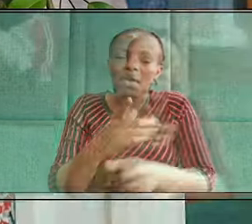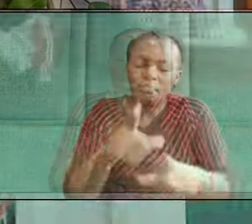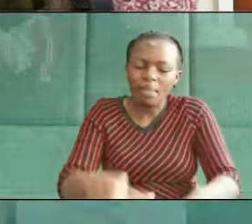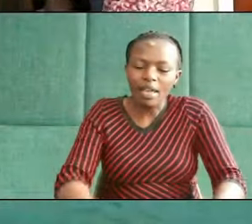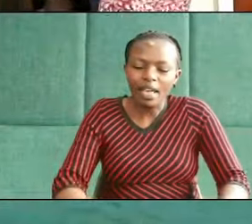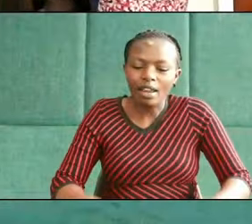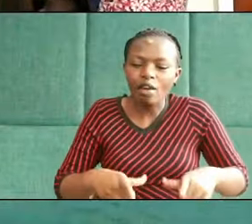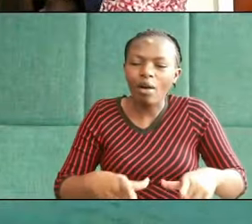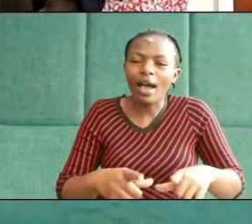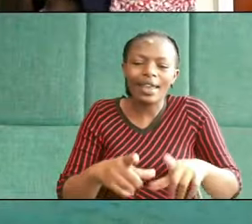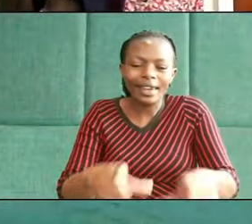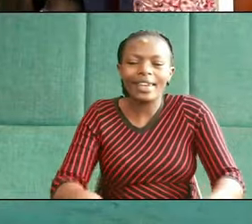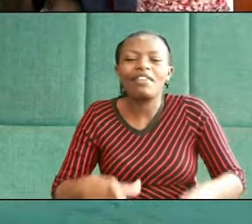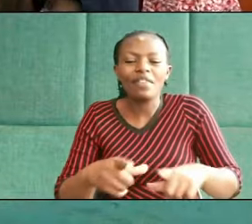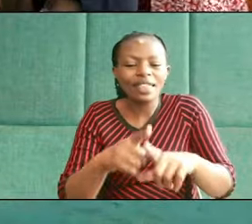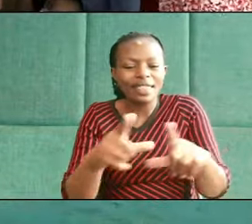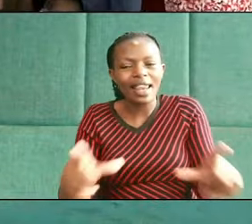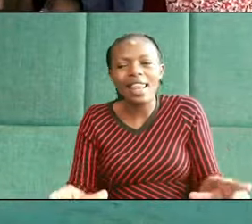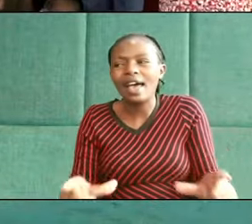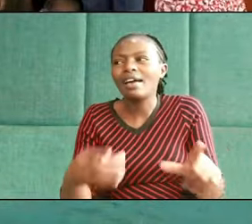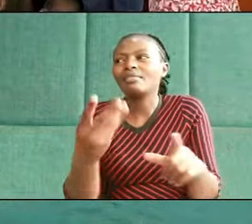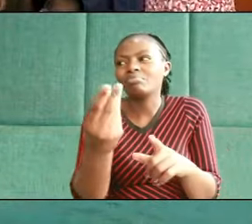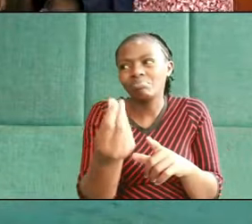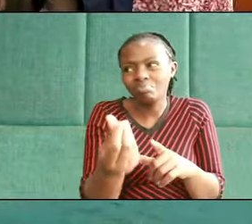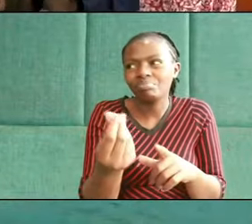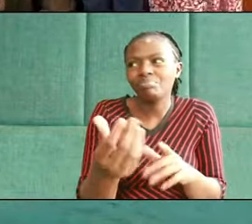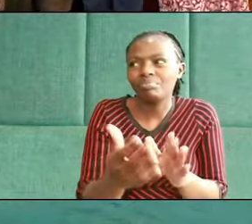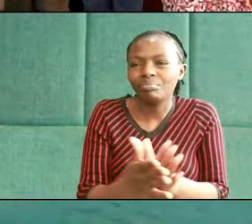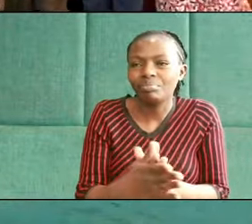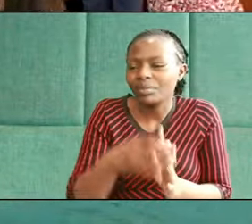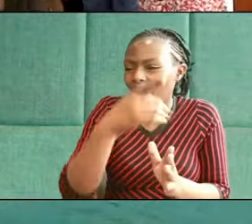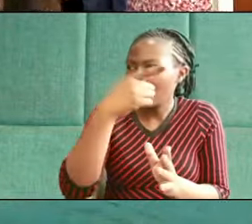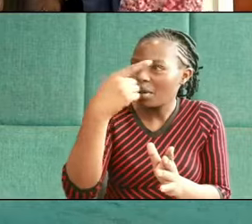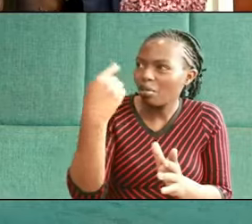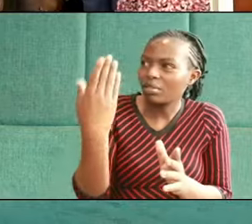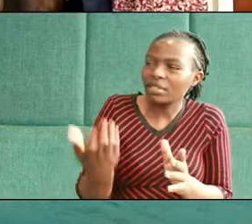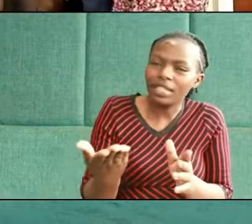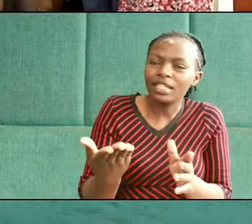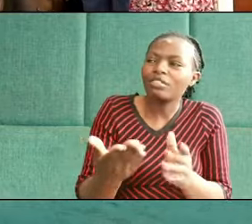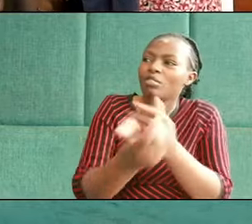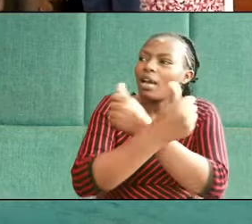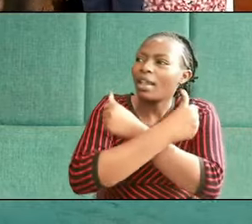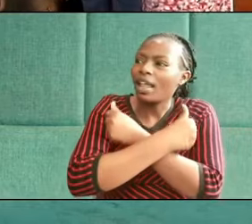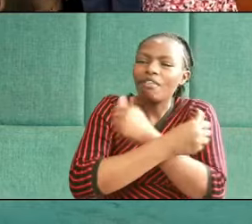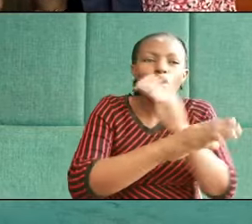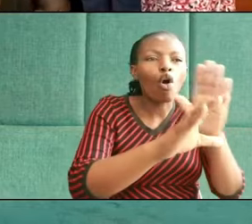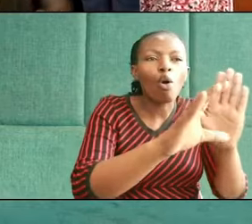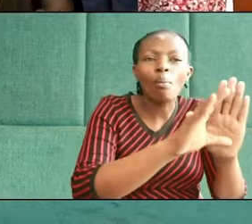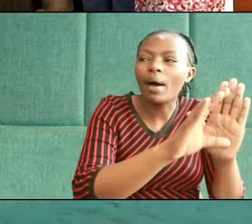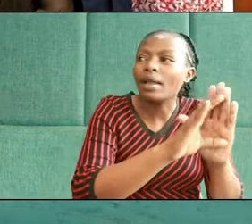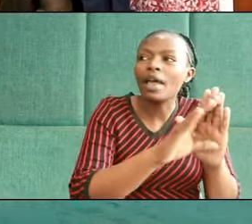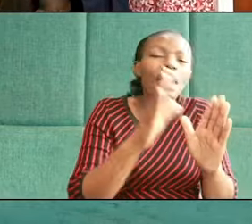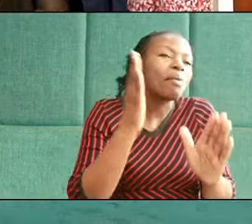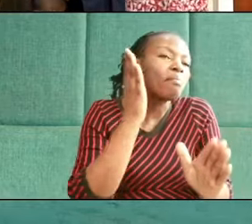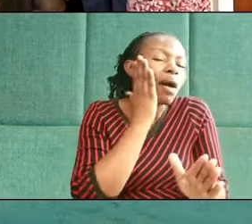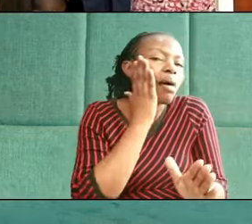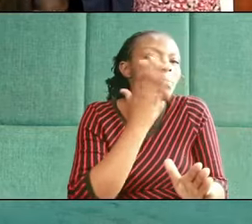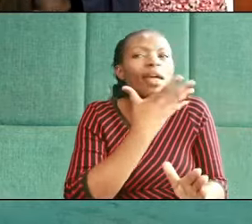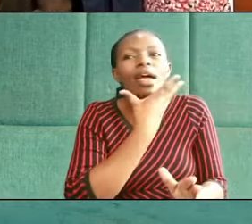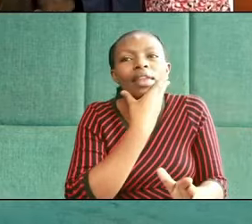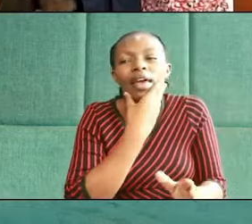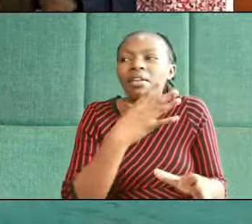you. Wow! And that's because that's your favorite commandment, mommy and daddy made